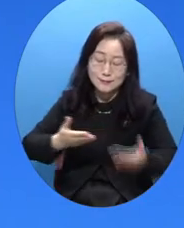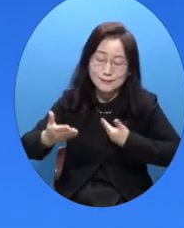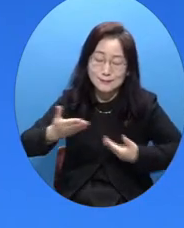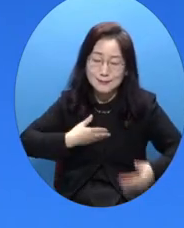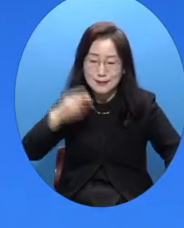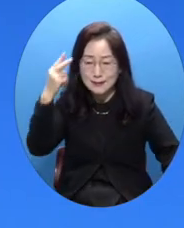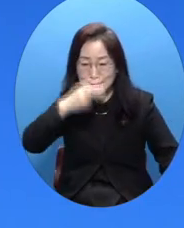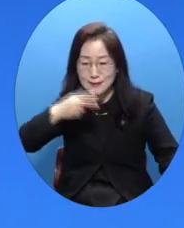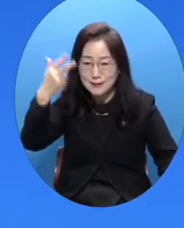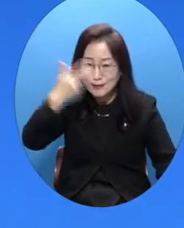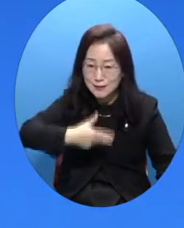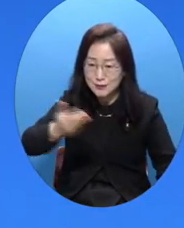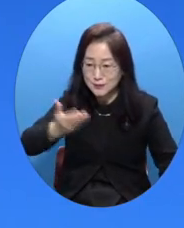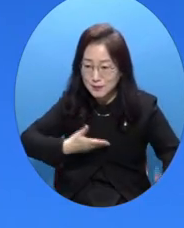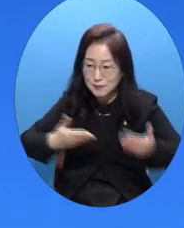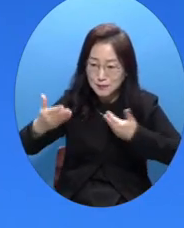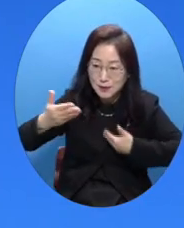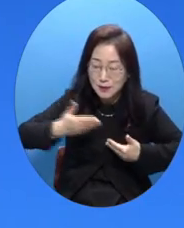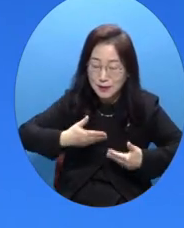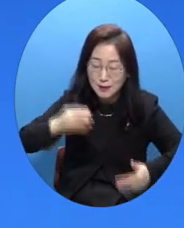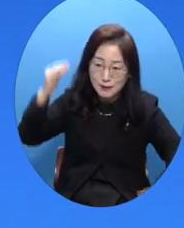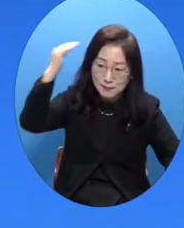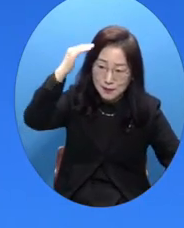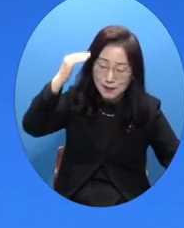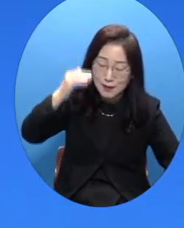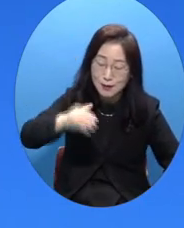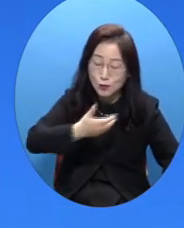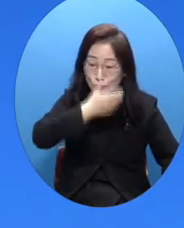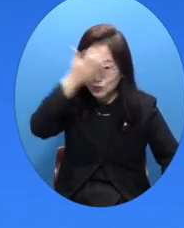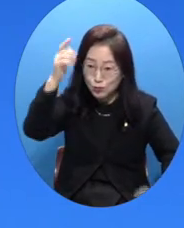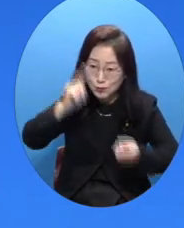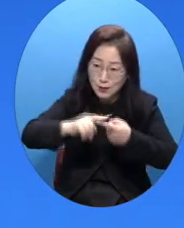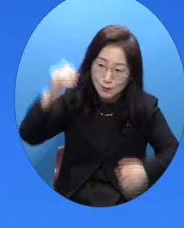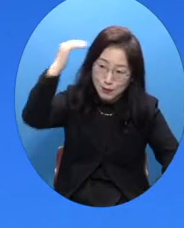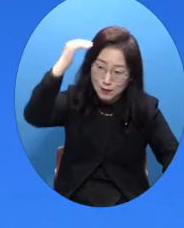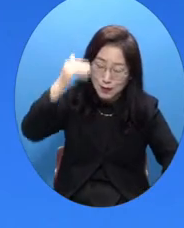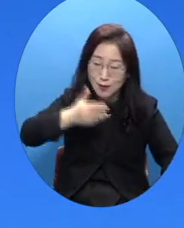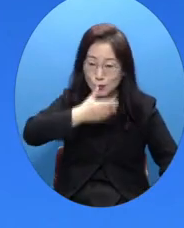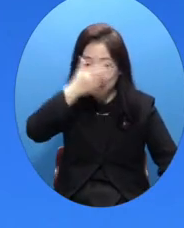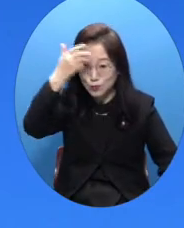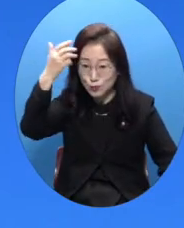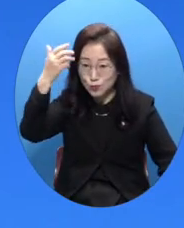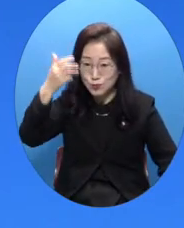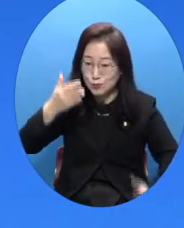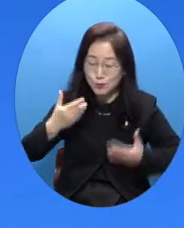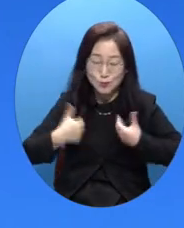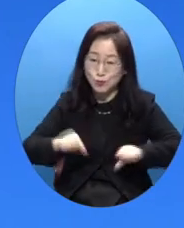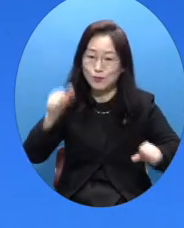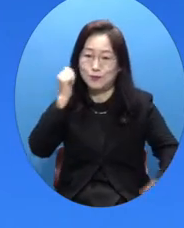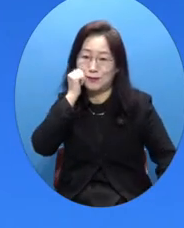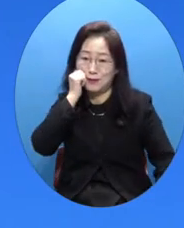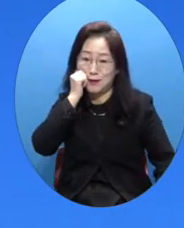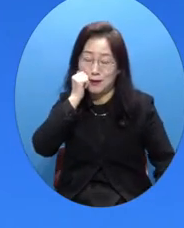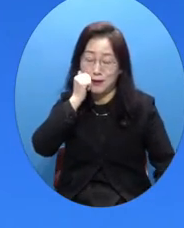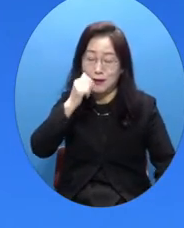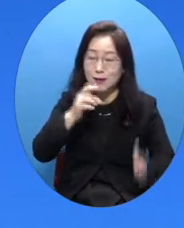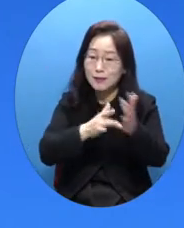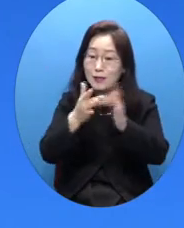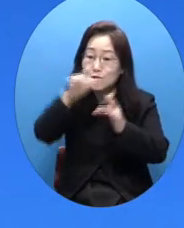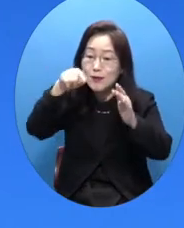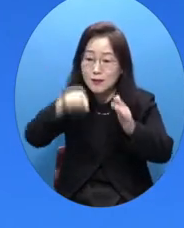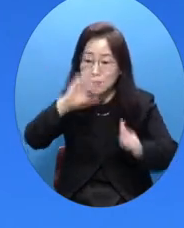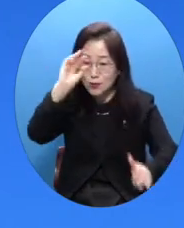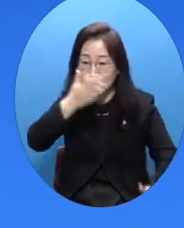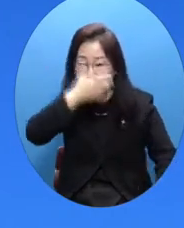but even jealousy cannot stop us we they cannot stop our dreams because